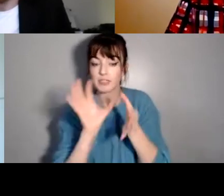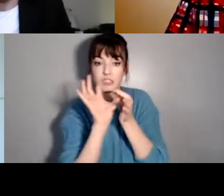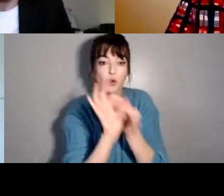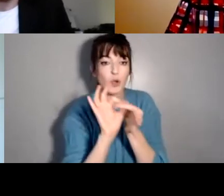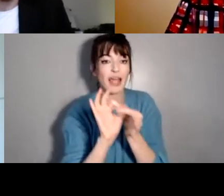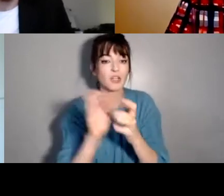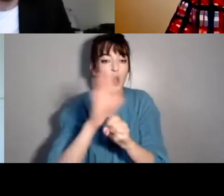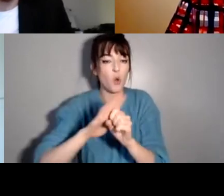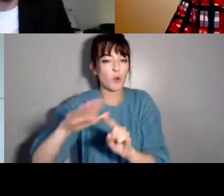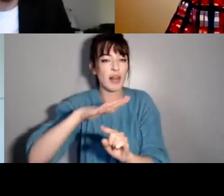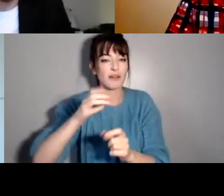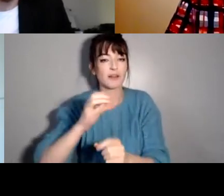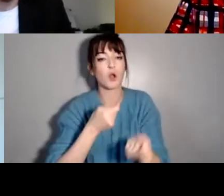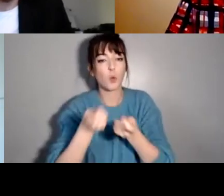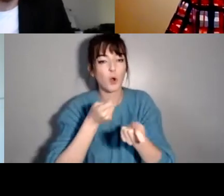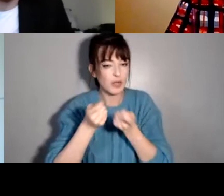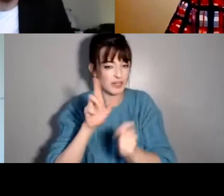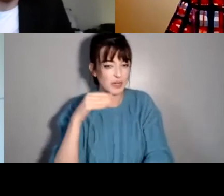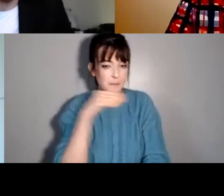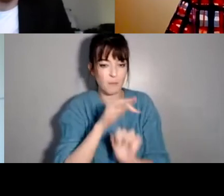can play a vital role in this.